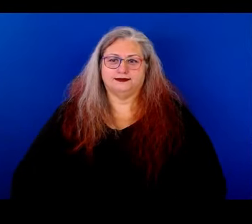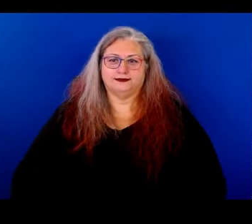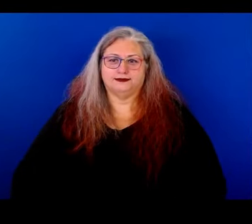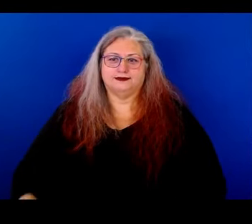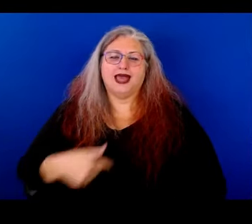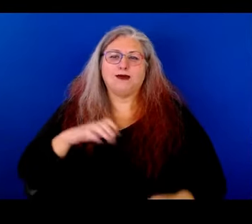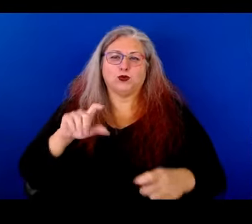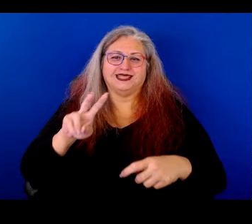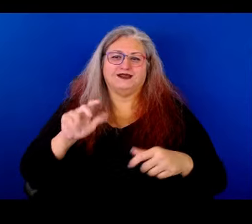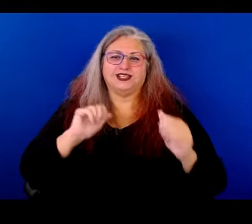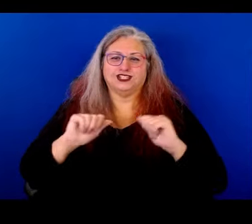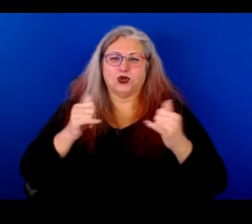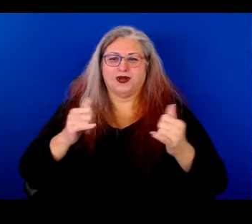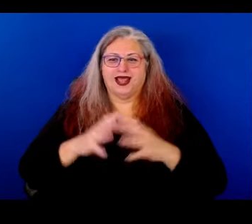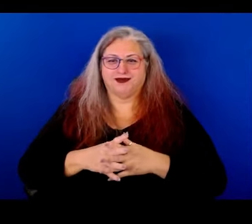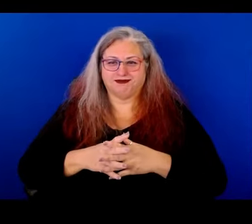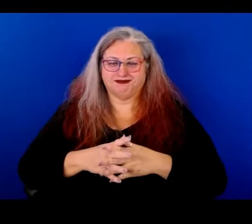I'm doing a TV show now.